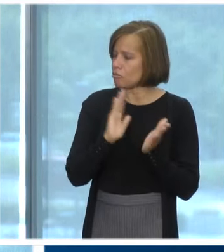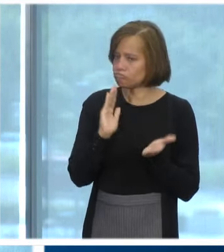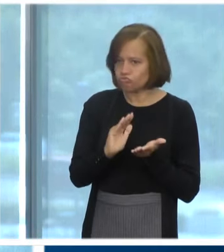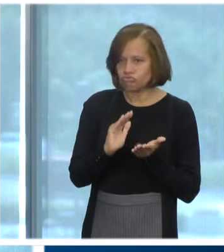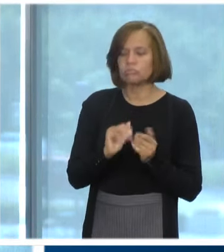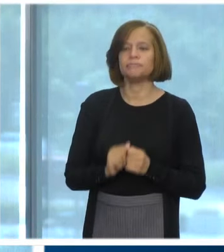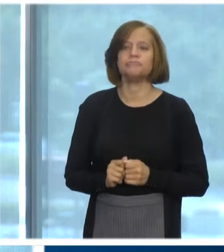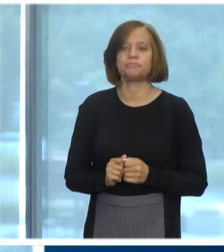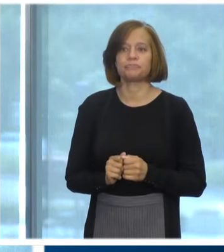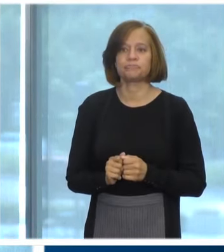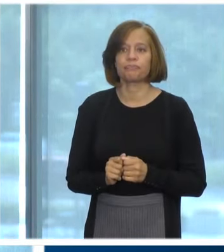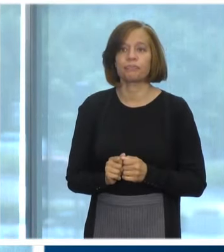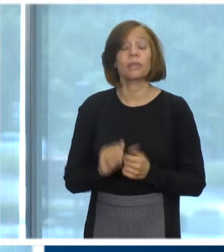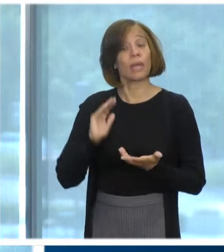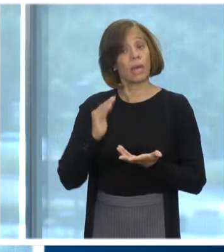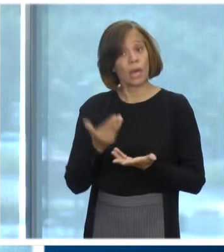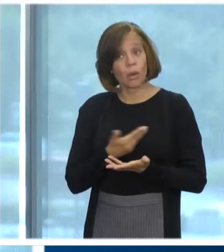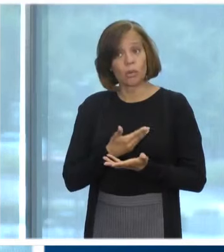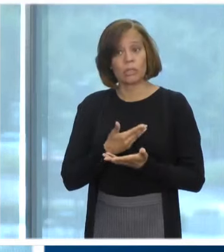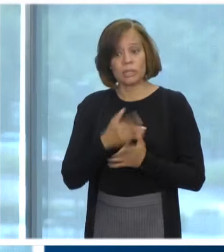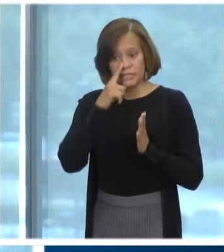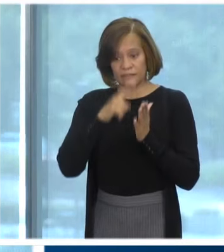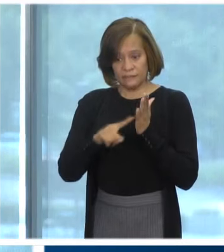administrative investigations was limited.